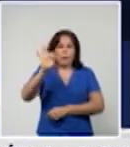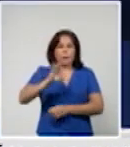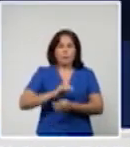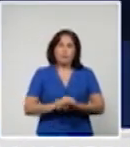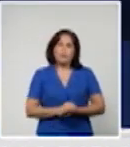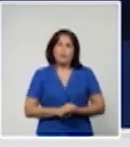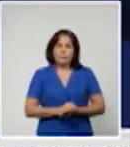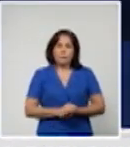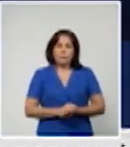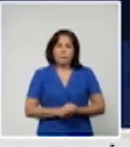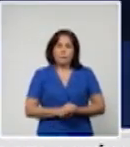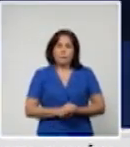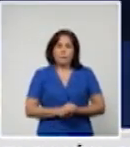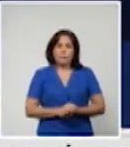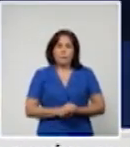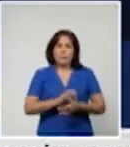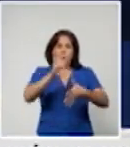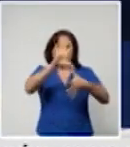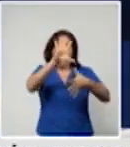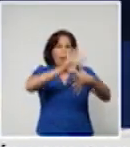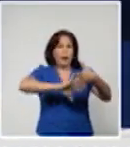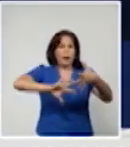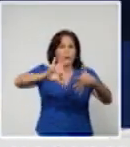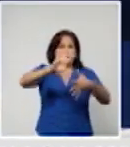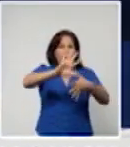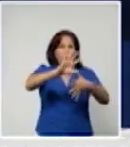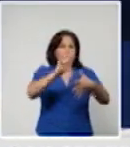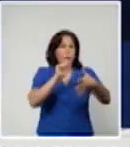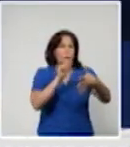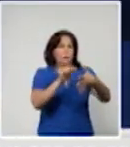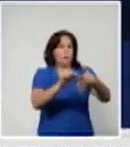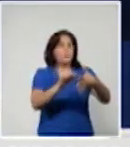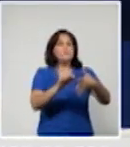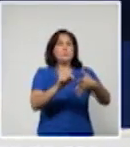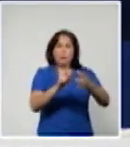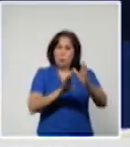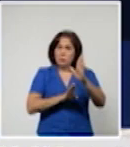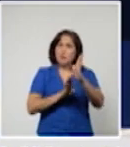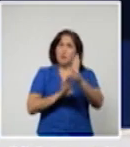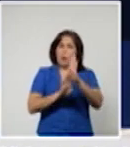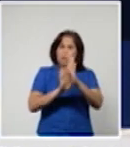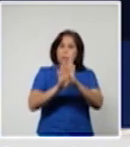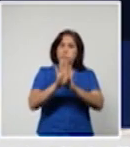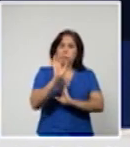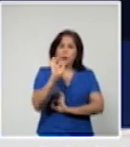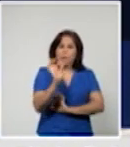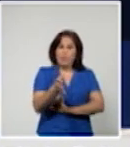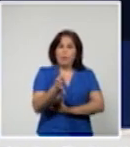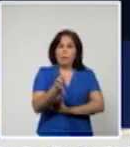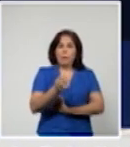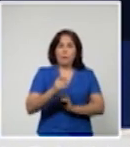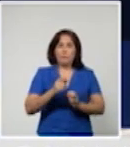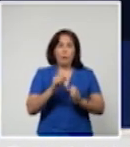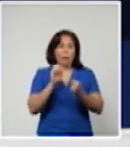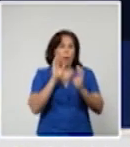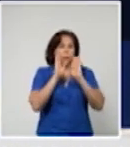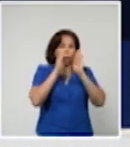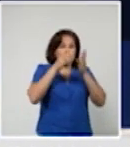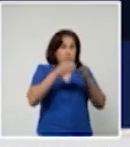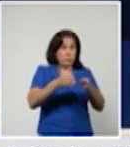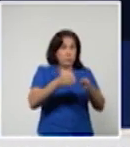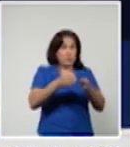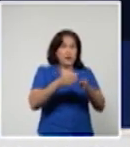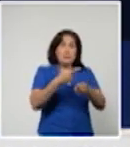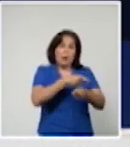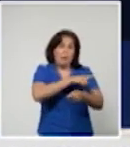3.79%. The region of the Americas, which continues to be the epicenter of the pandemic and has been